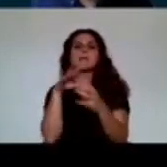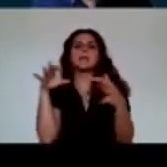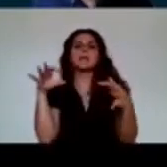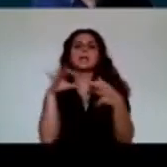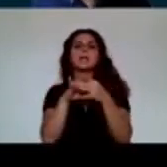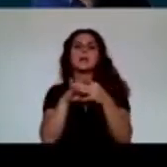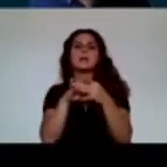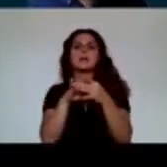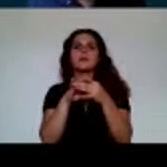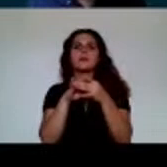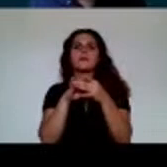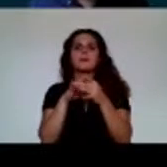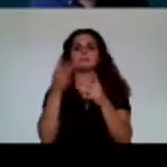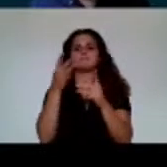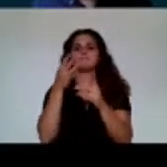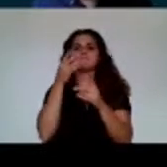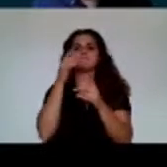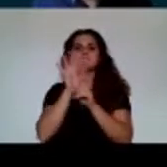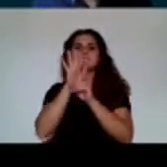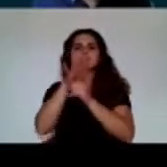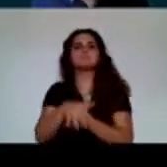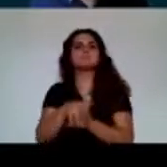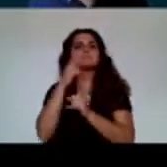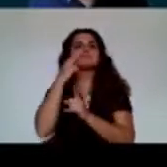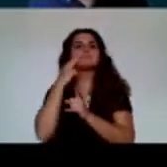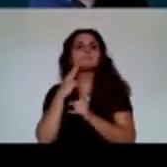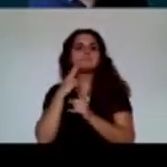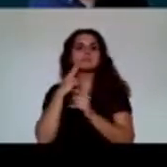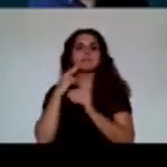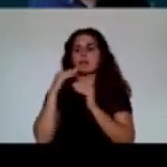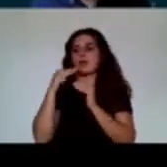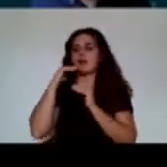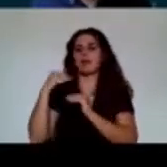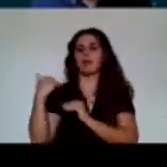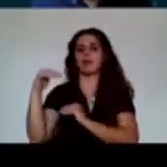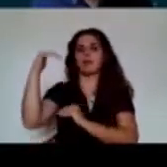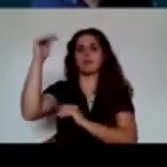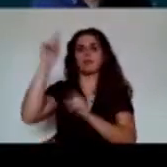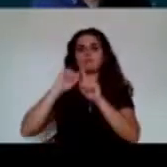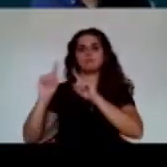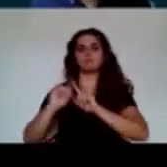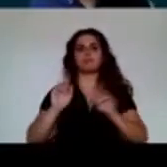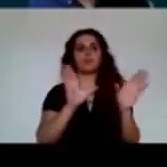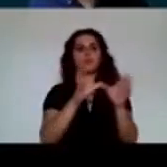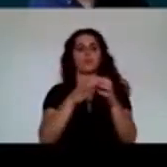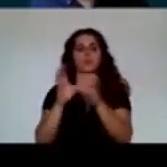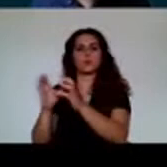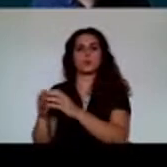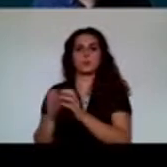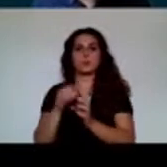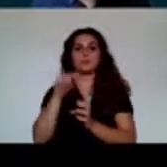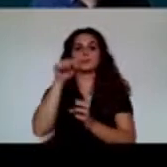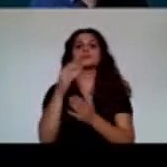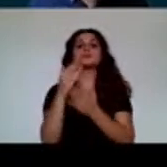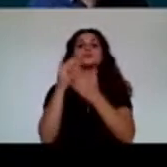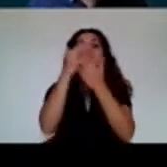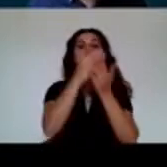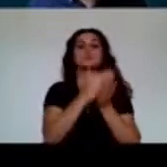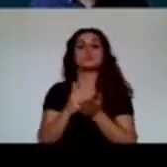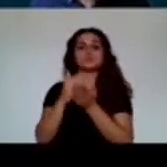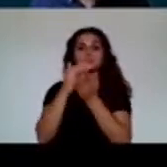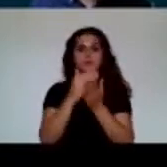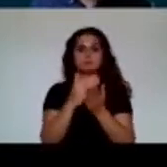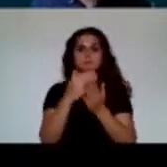prevalence of racism in different age groups. So in this study, we had